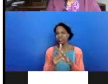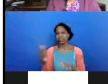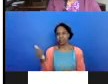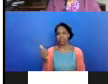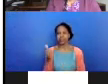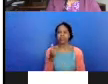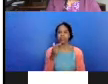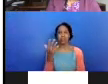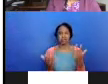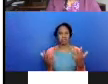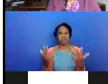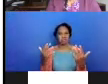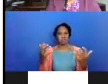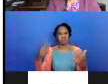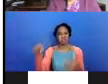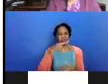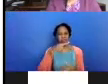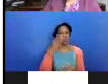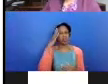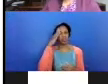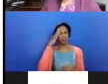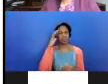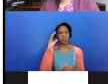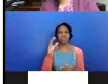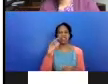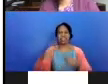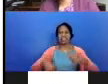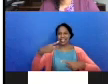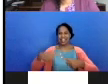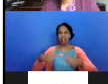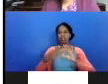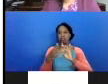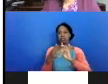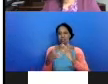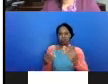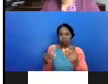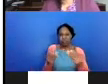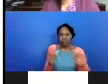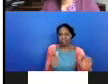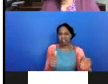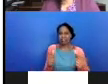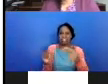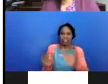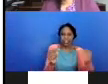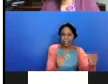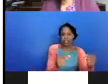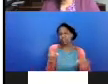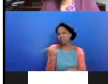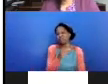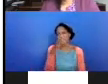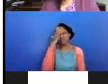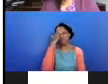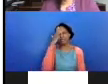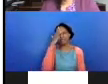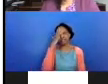familiar with this whole cycle of violence metaphor. And of course, sometimes it happens, sometimes it doesn't. But I think part of the